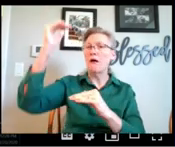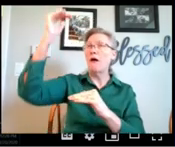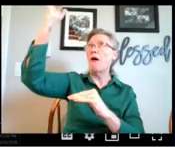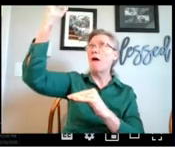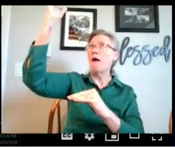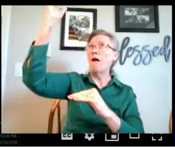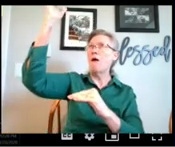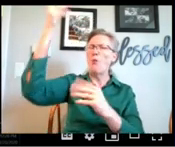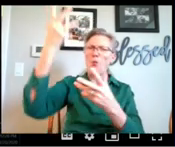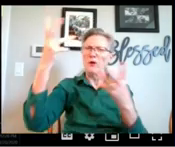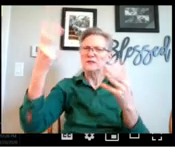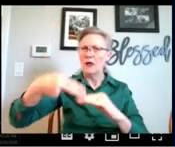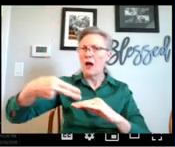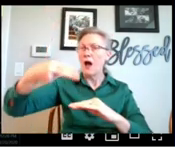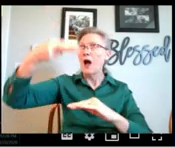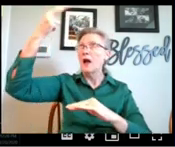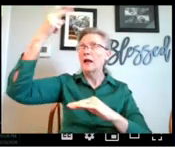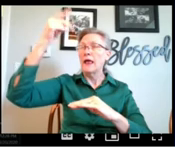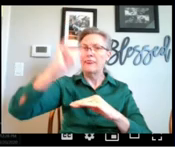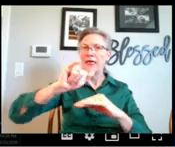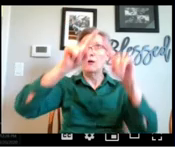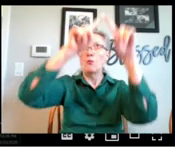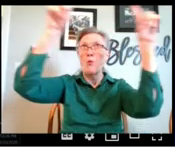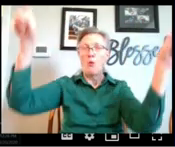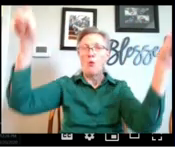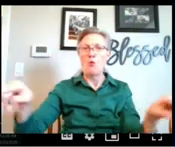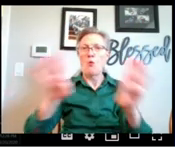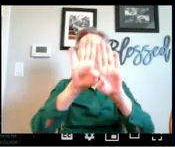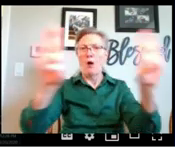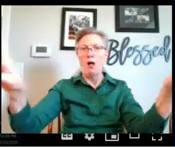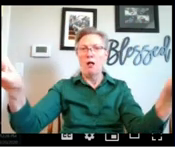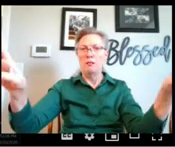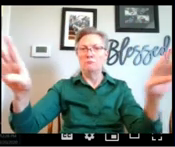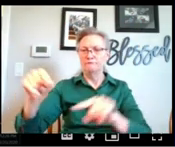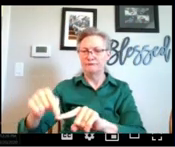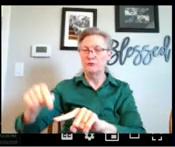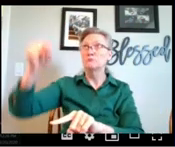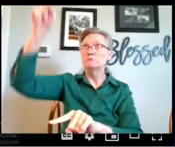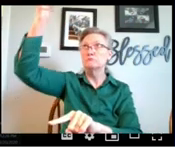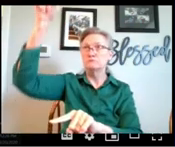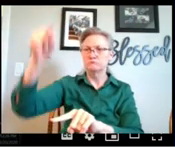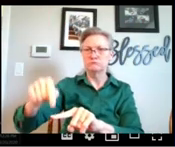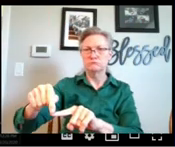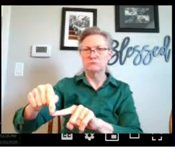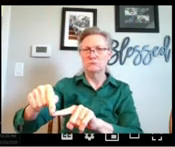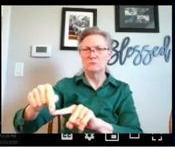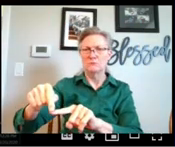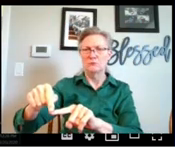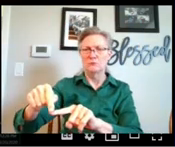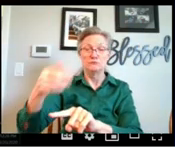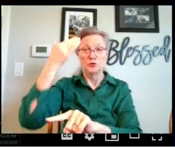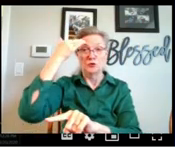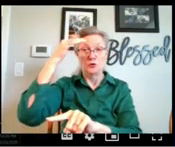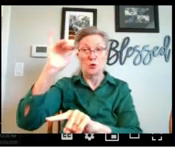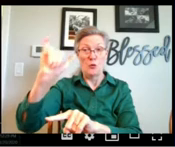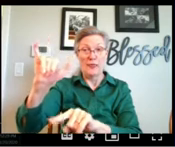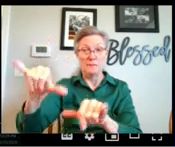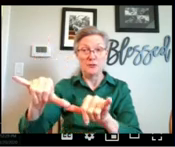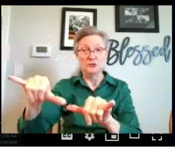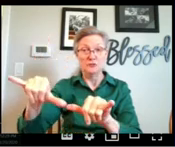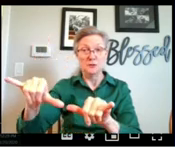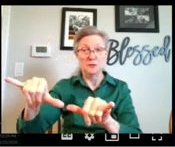What's the height of that mural, right? That perpendicular line segment from one base to the next. We don't know what